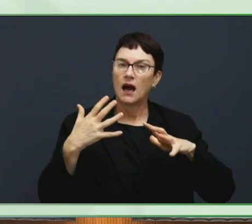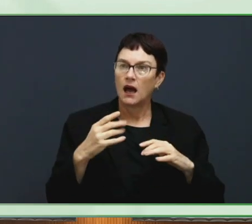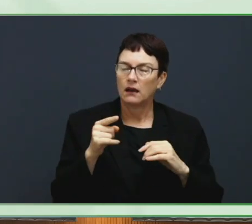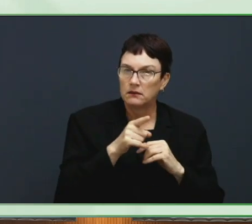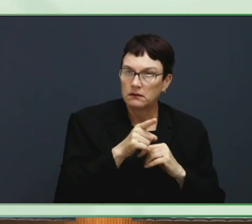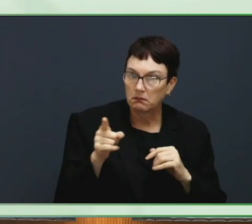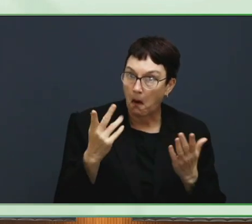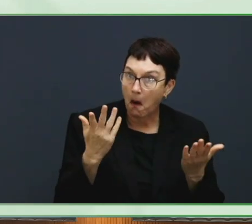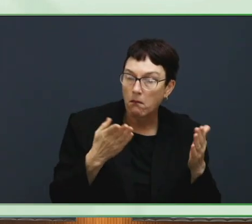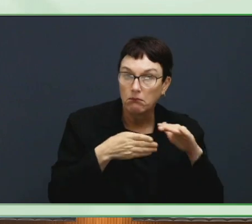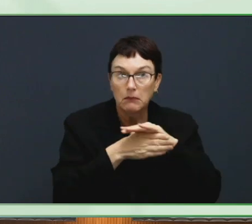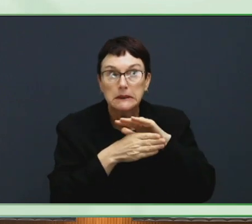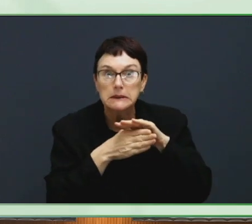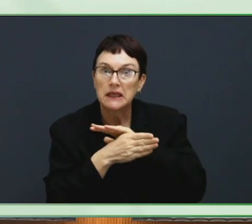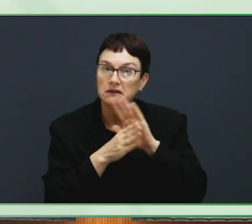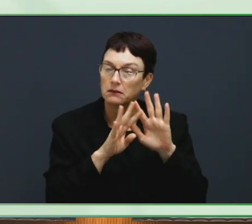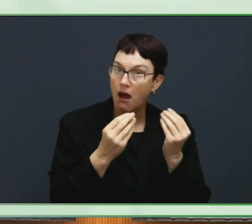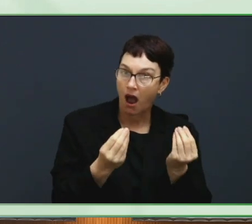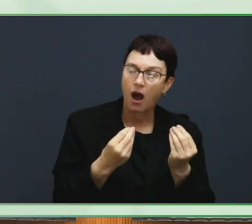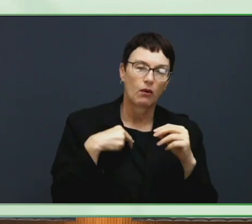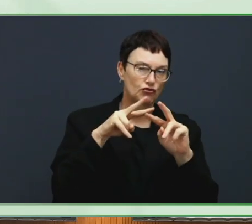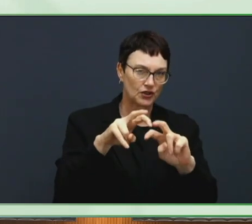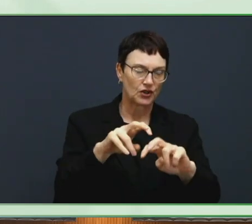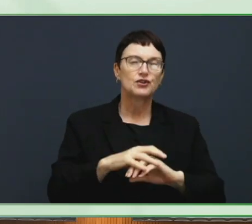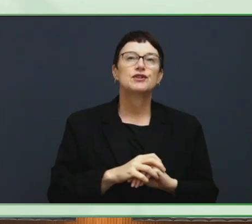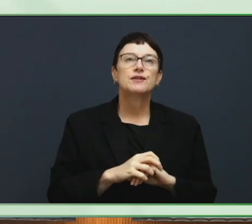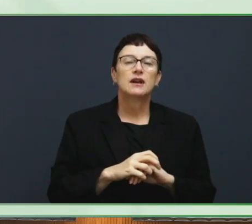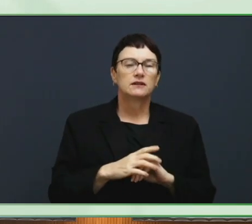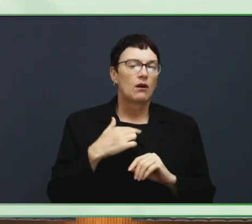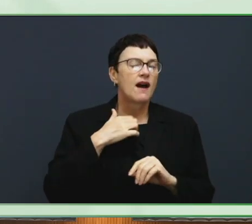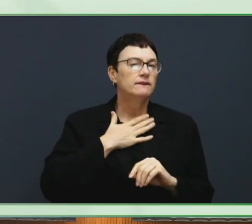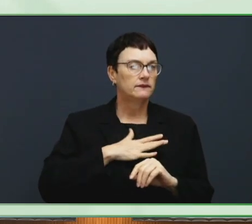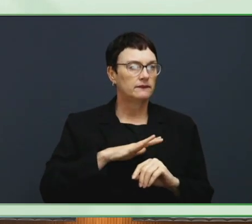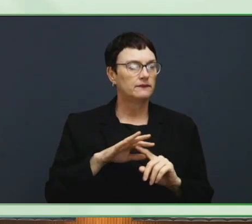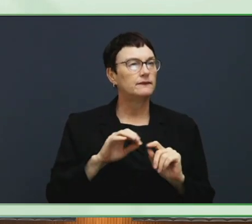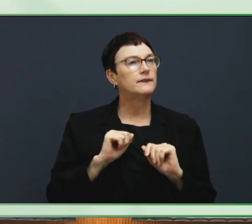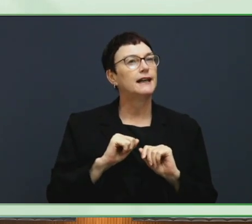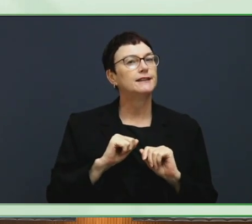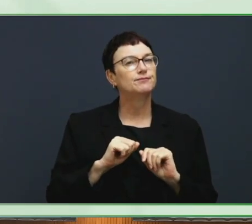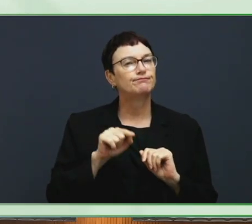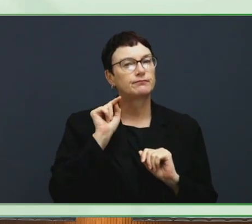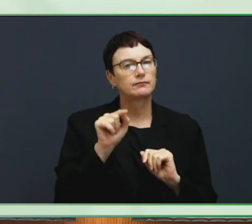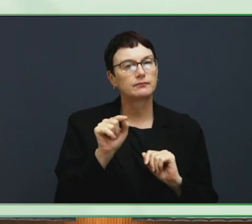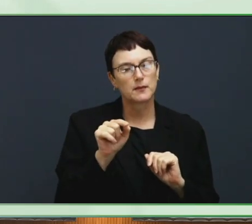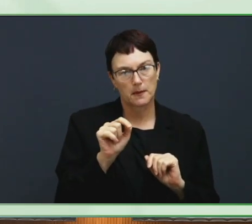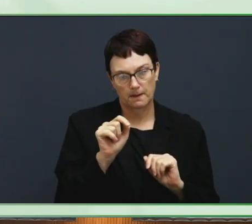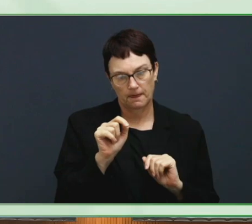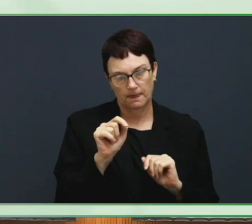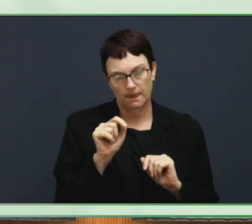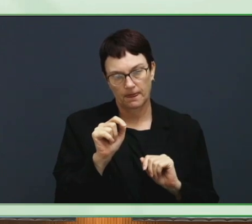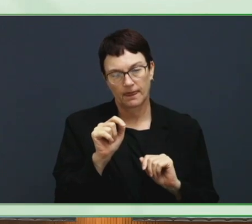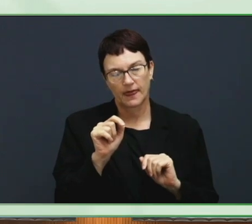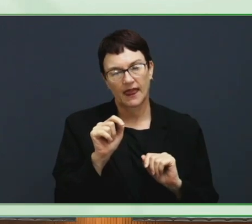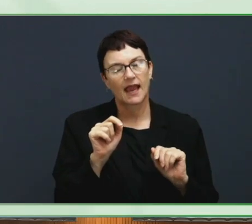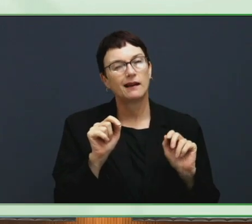I wanna mention a little more detail about the focus of inclusive